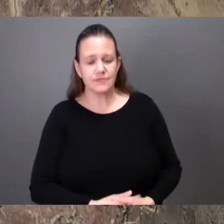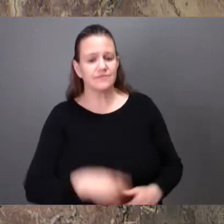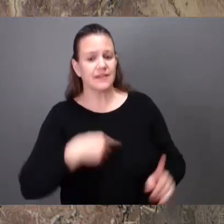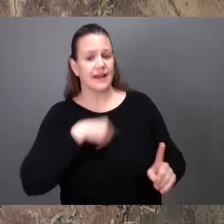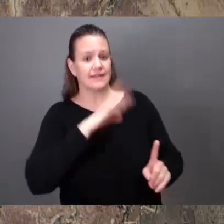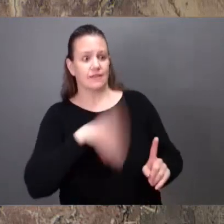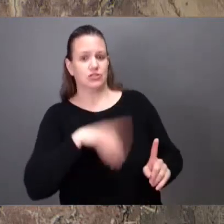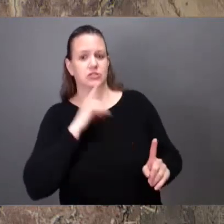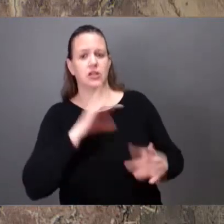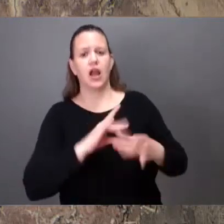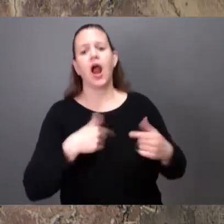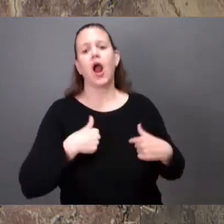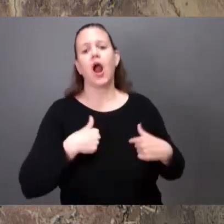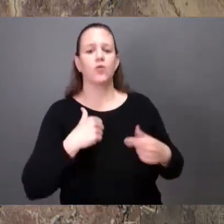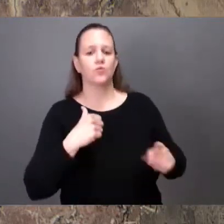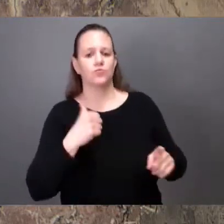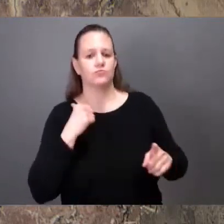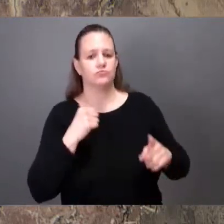Member.